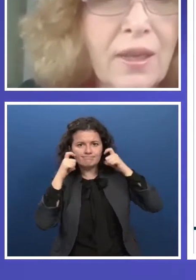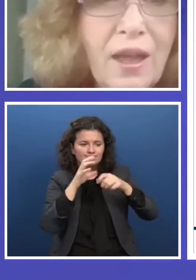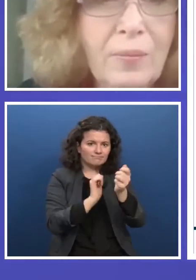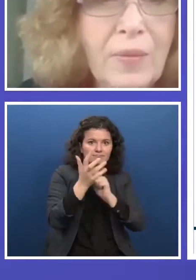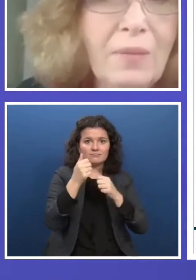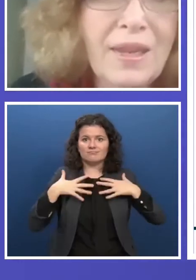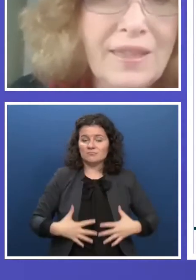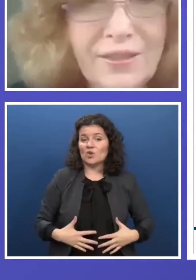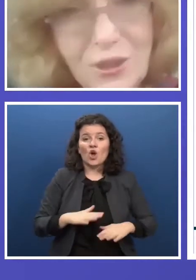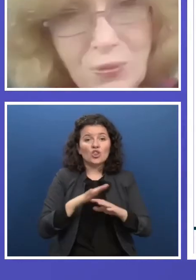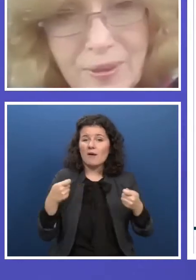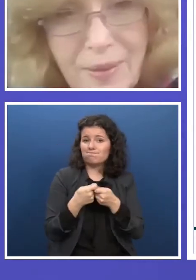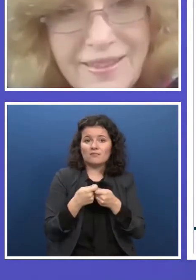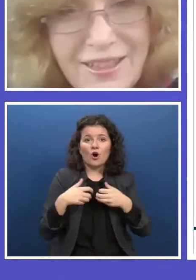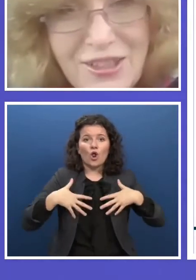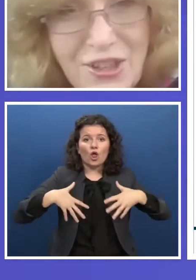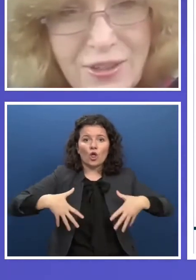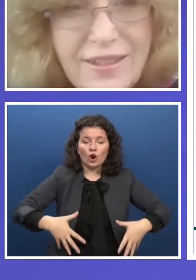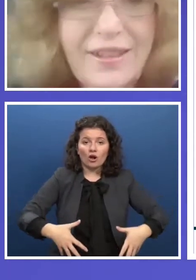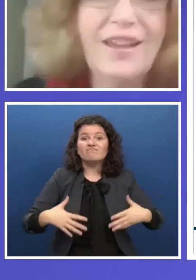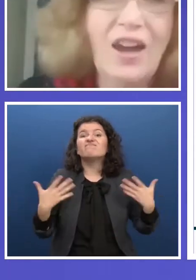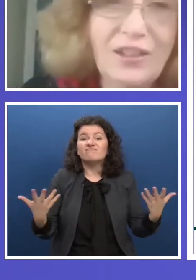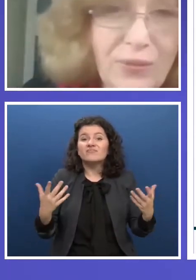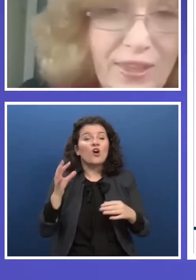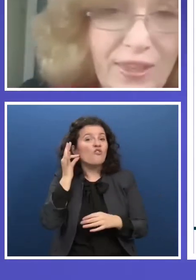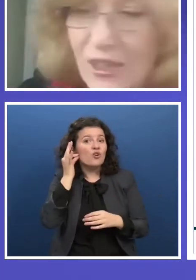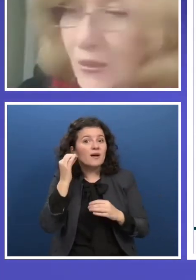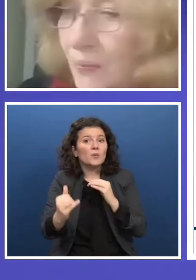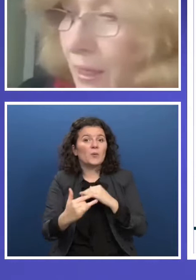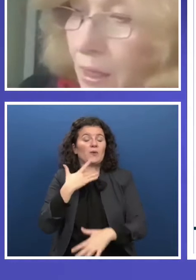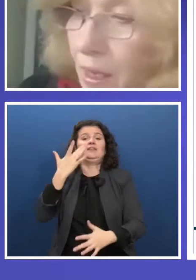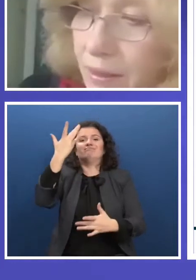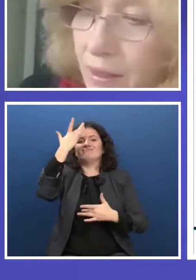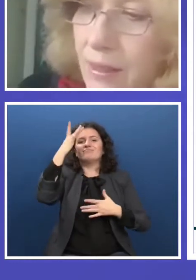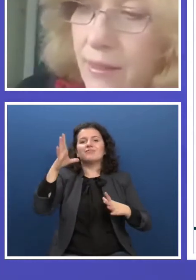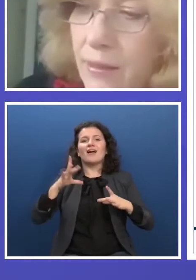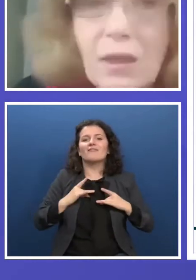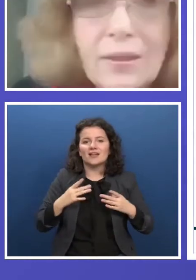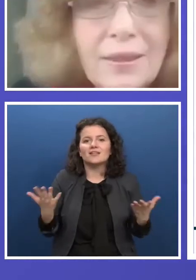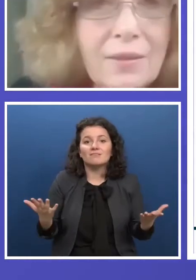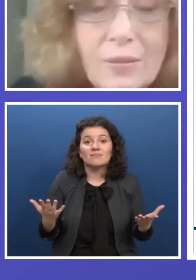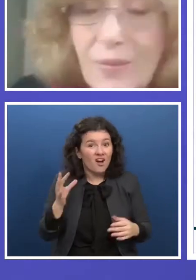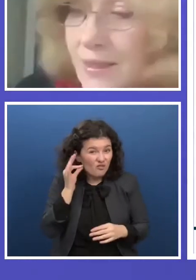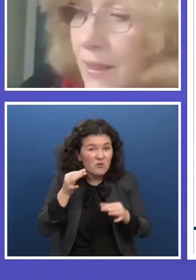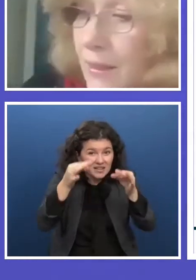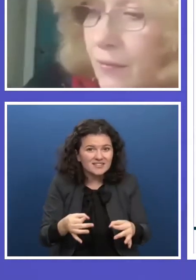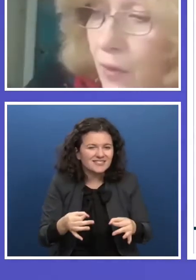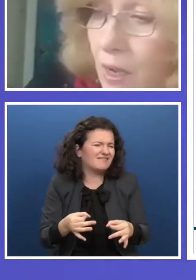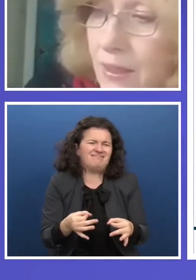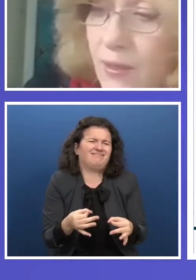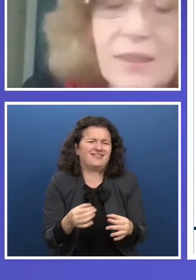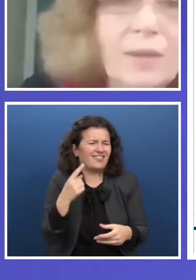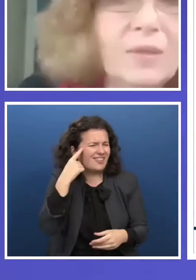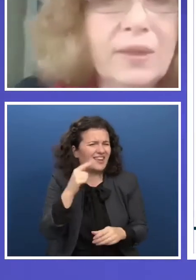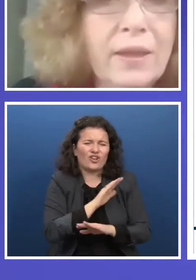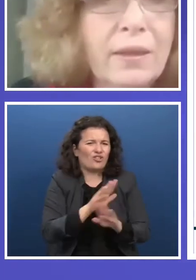infection. Amazing. Did women make that decision? I don't think so. And thirdly, locking down domestic